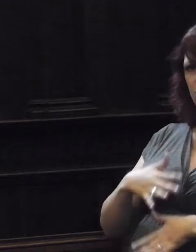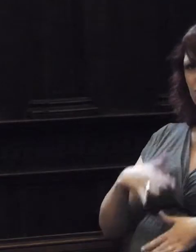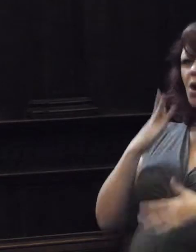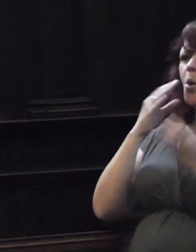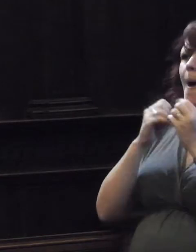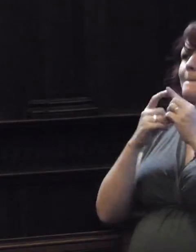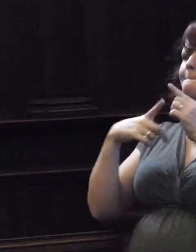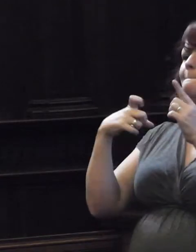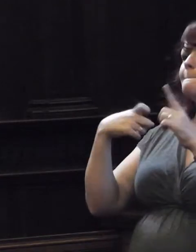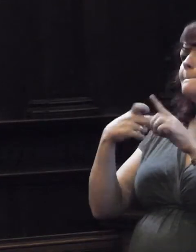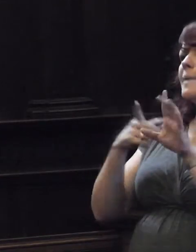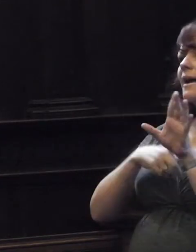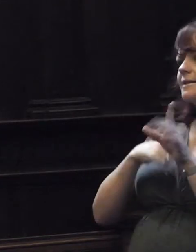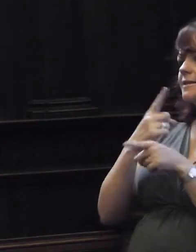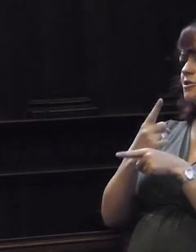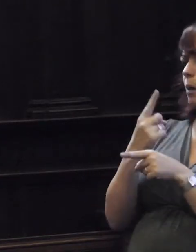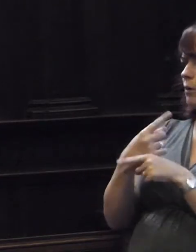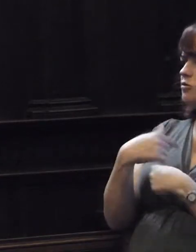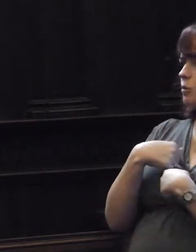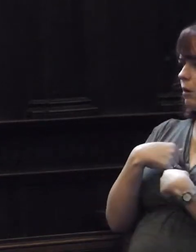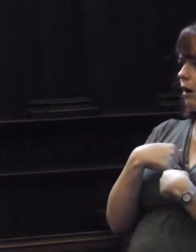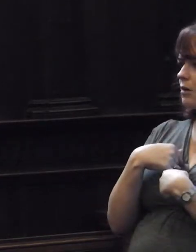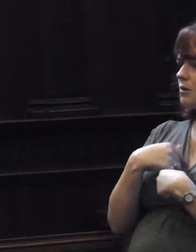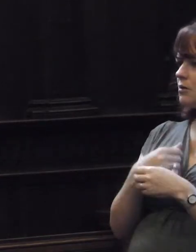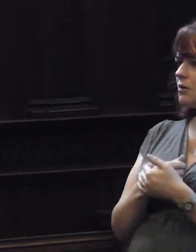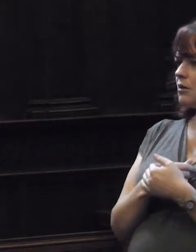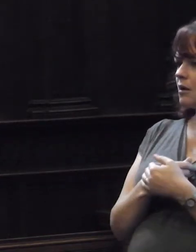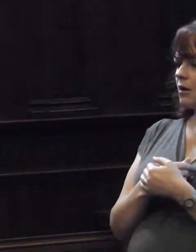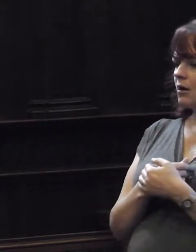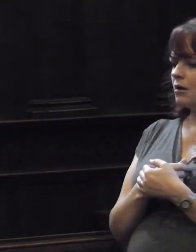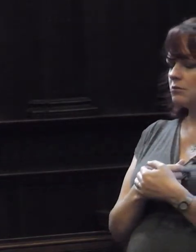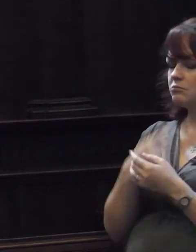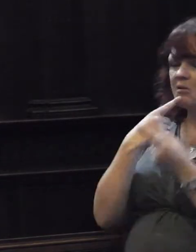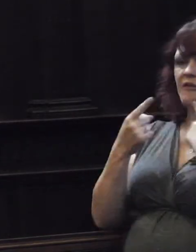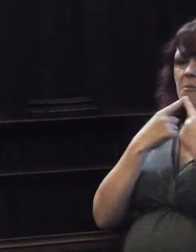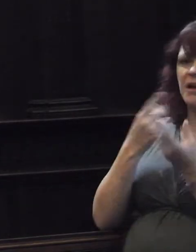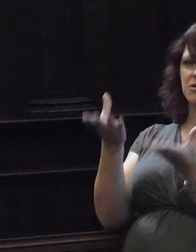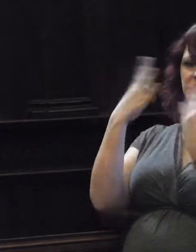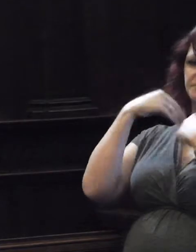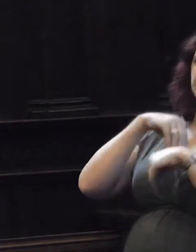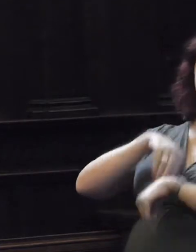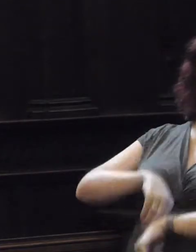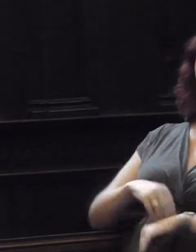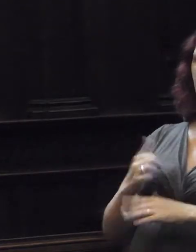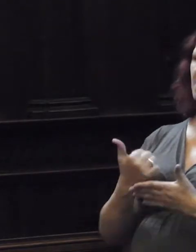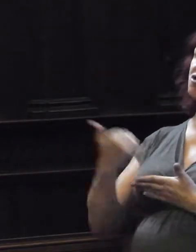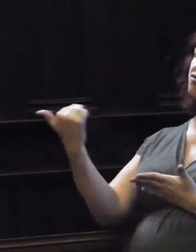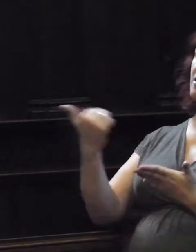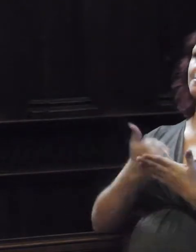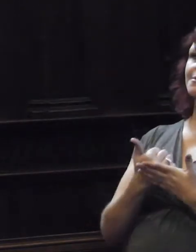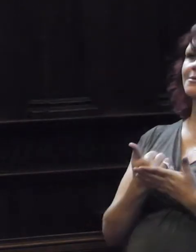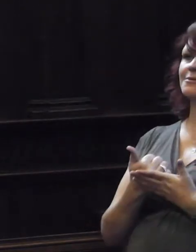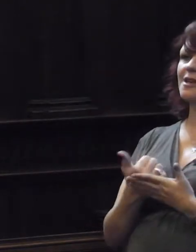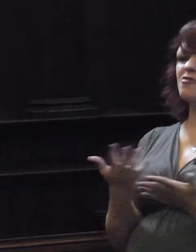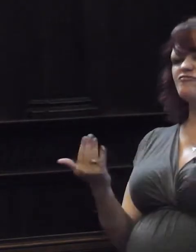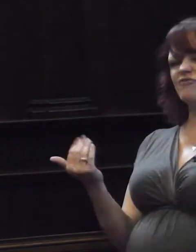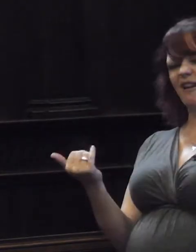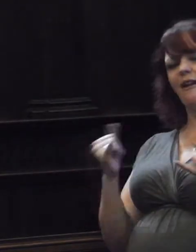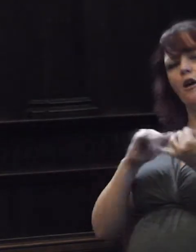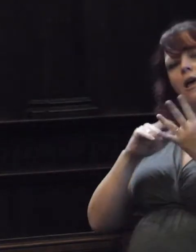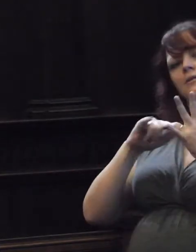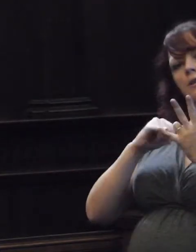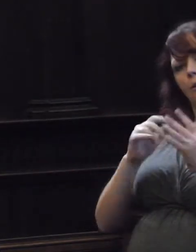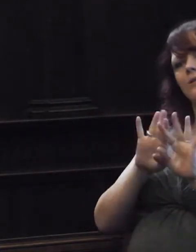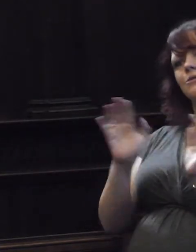Becky spoke to her. Told us a lot of information. Great. And bring it on, SOS.